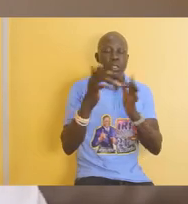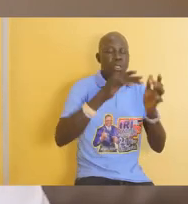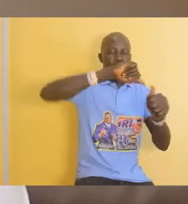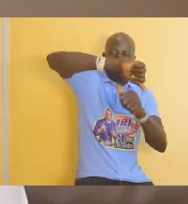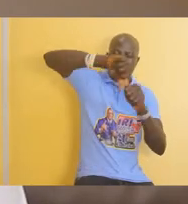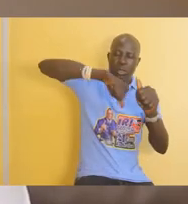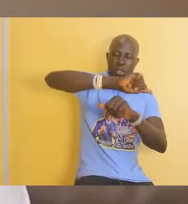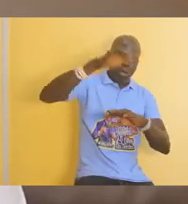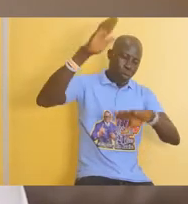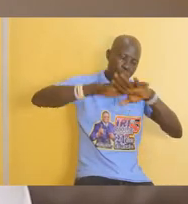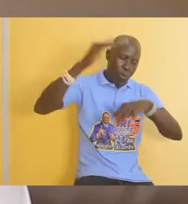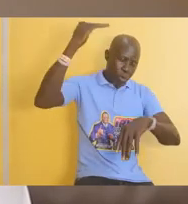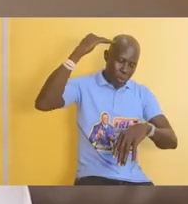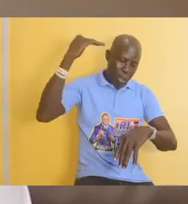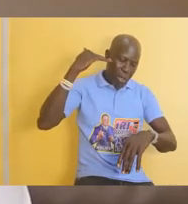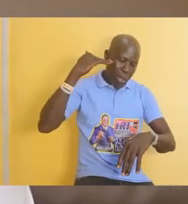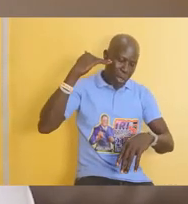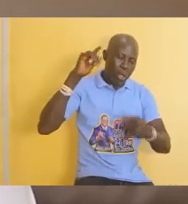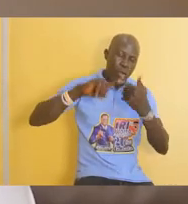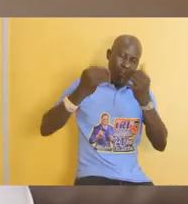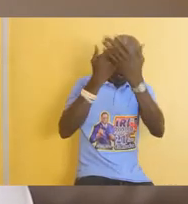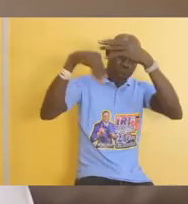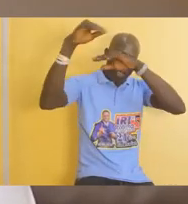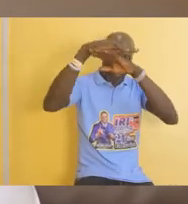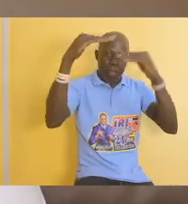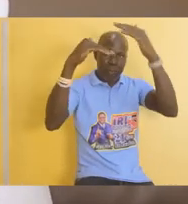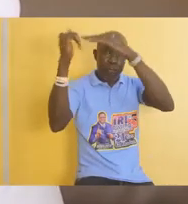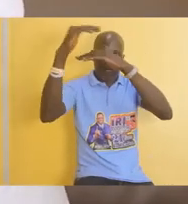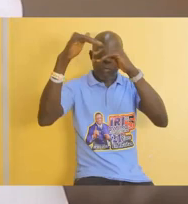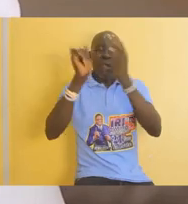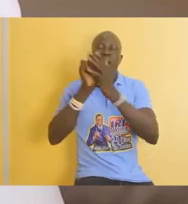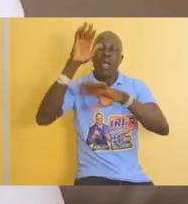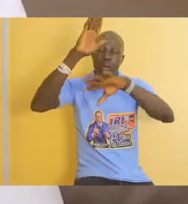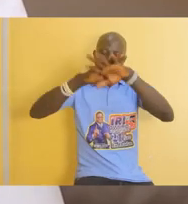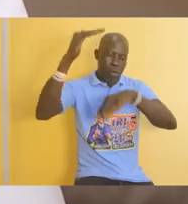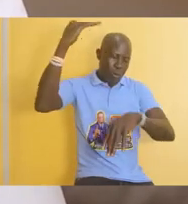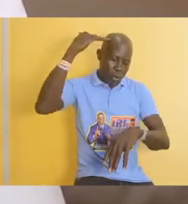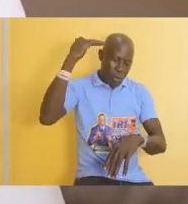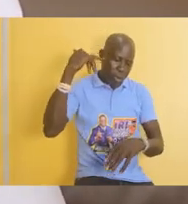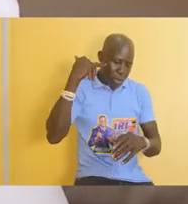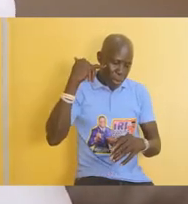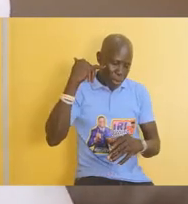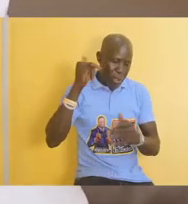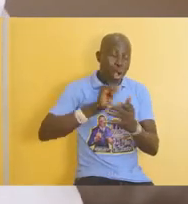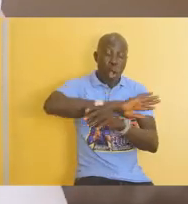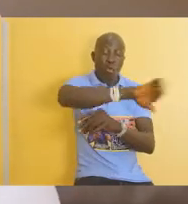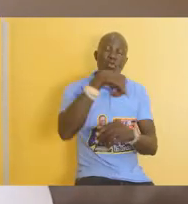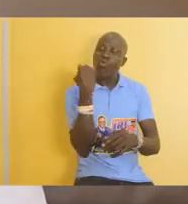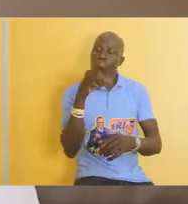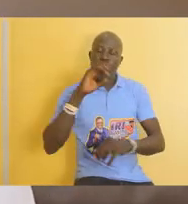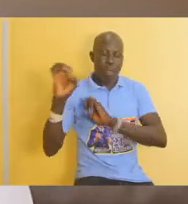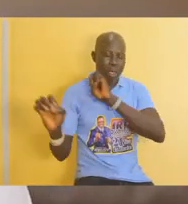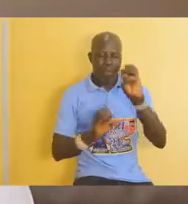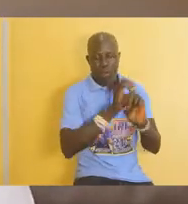lé mi ní orí. The anointing that was anointed on my head. Láti ọ̀run wá. From heaven. Mo gbé ọwọ́ lé. I place hand on it. Gbogbo ẹ̀dá ènìyàn ti ń bẹ